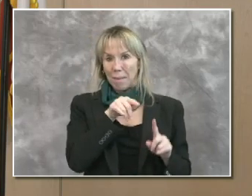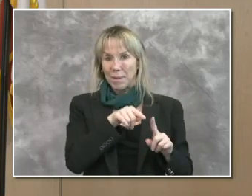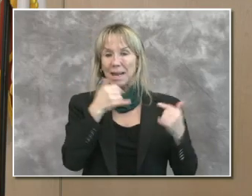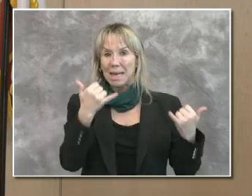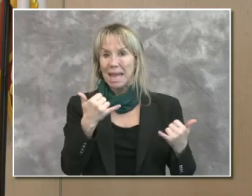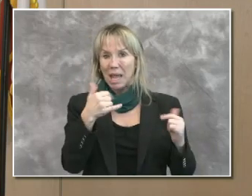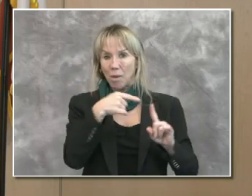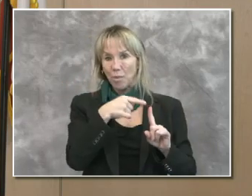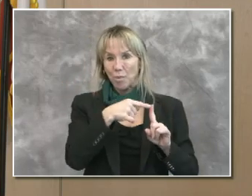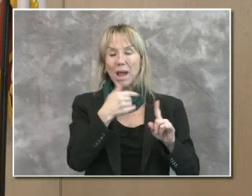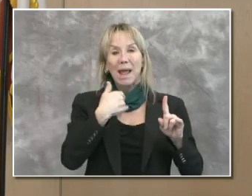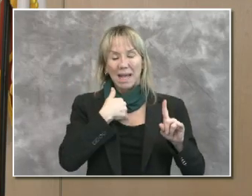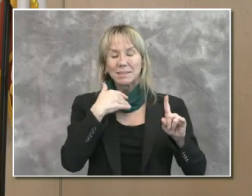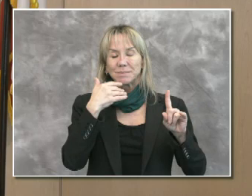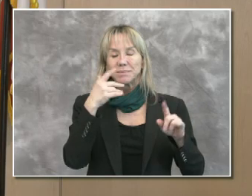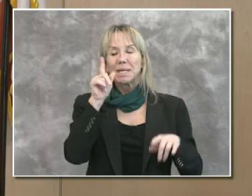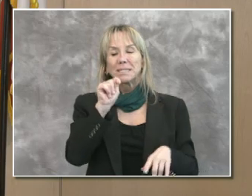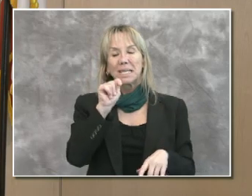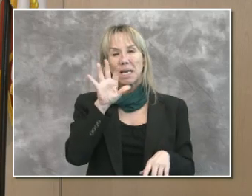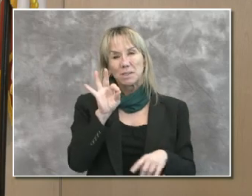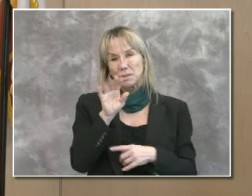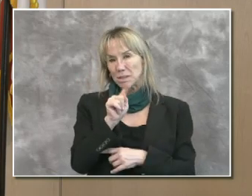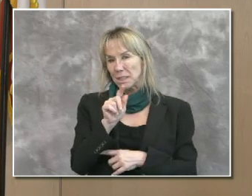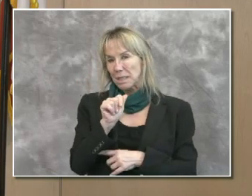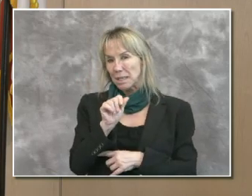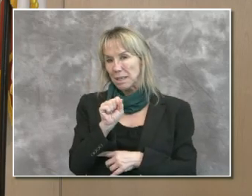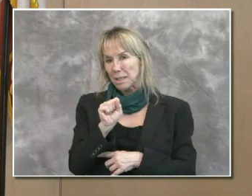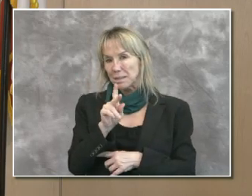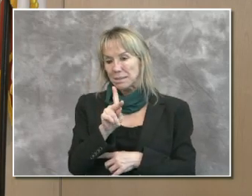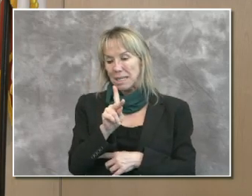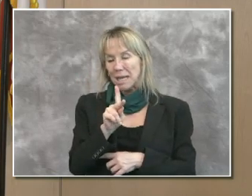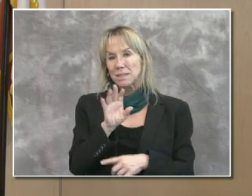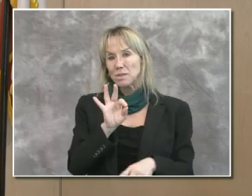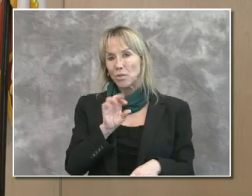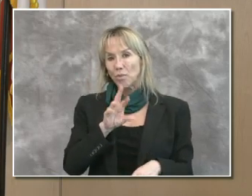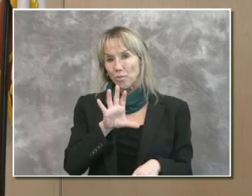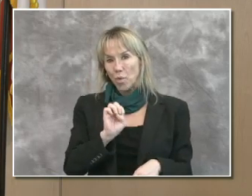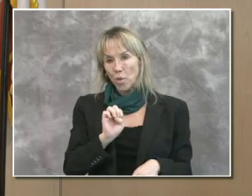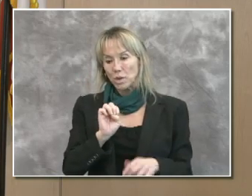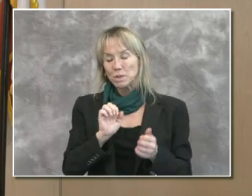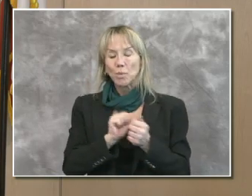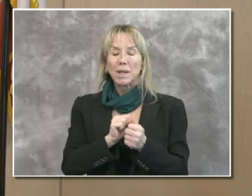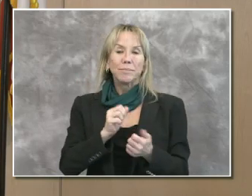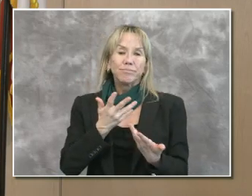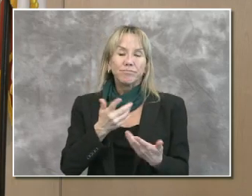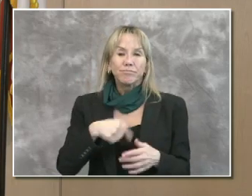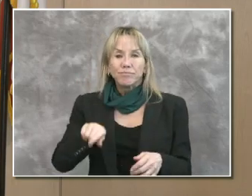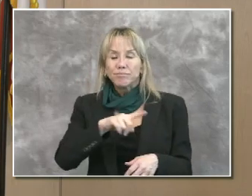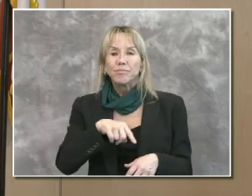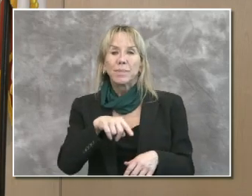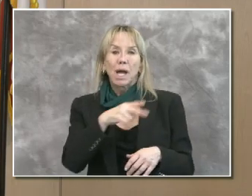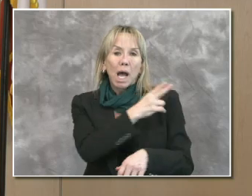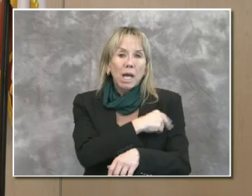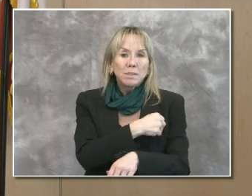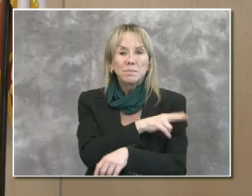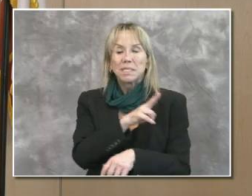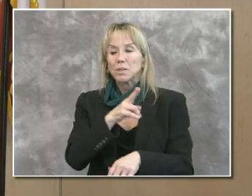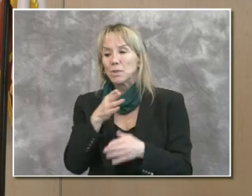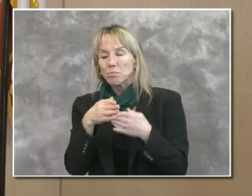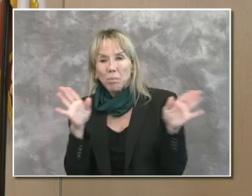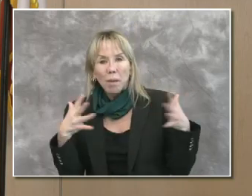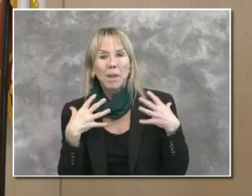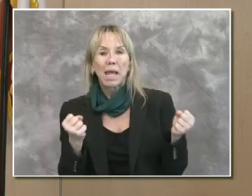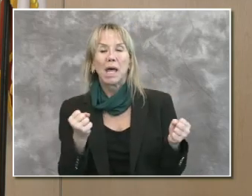convened a task force, not only of staff within public health, but also including staff from hospitals and from